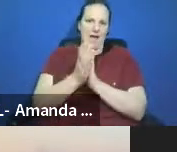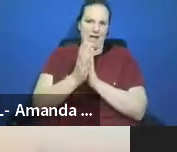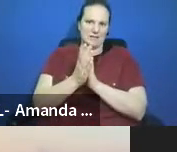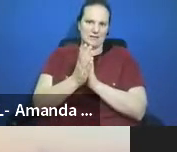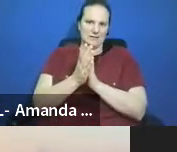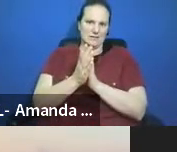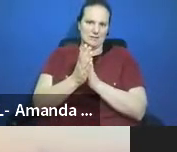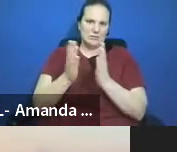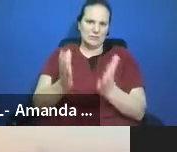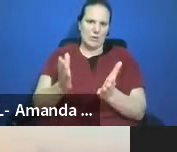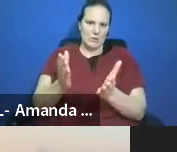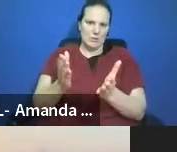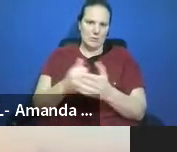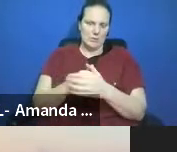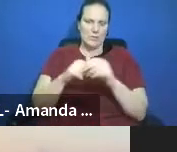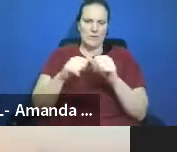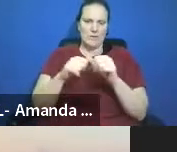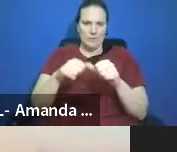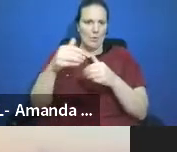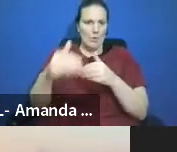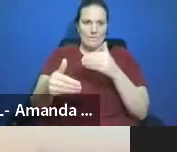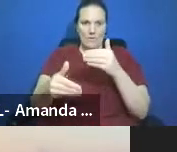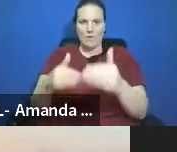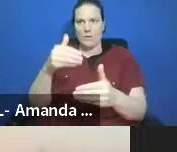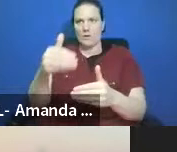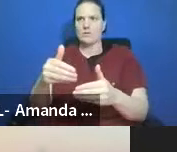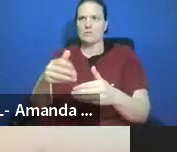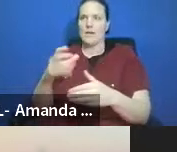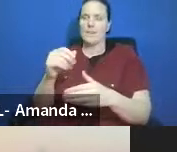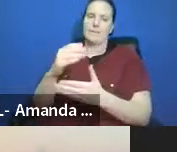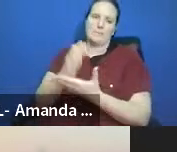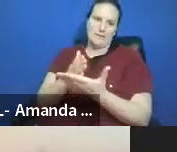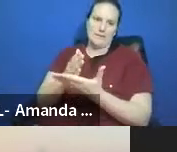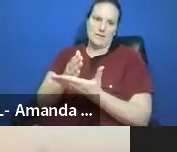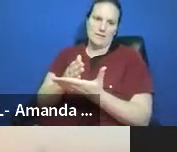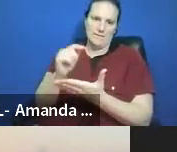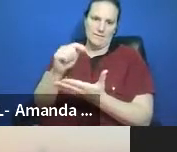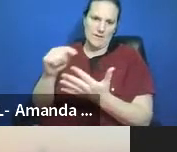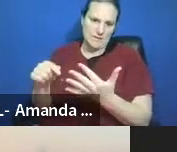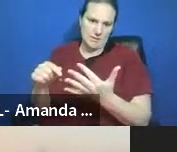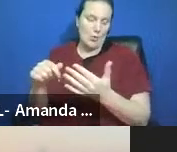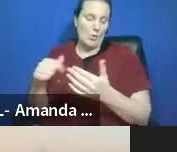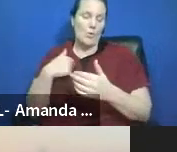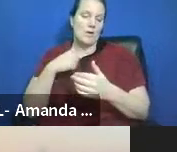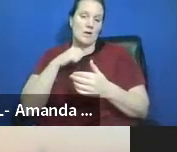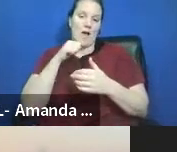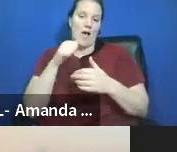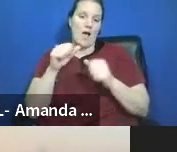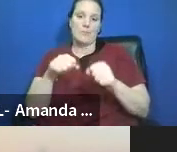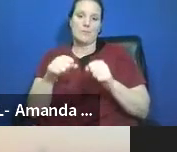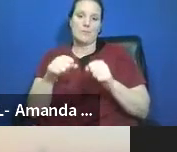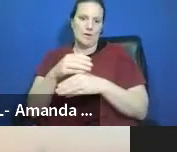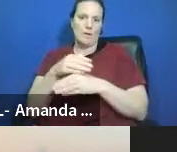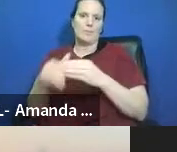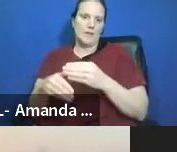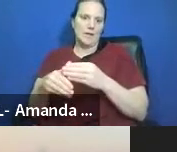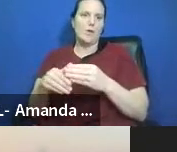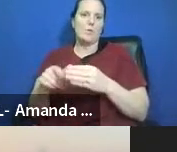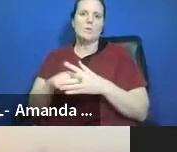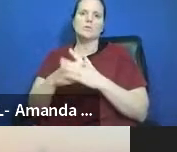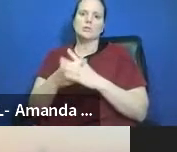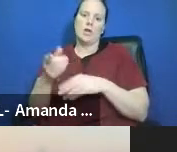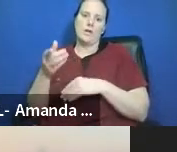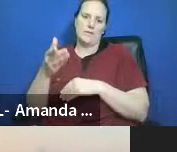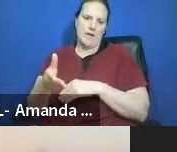So we're gonna just kind of keep moving forward, and the pieces of this that we aren't able to complete, we will start